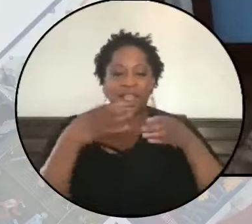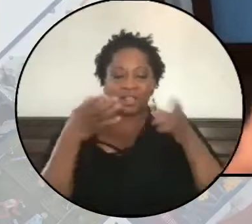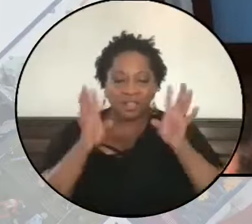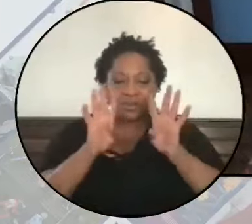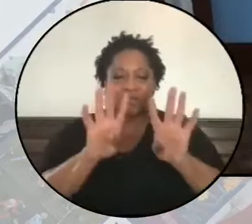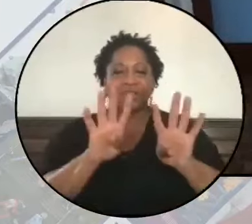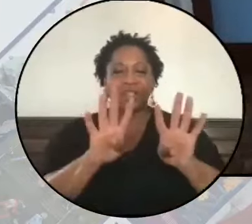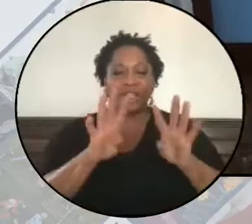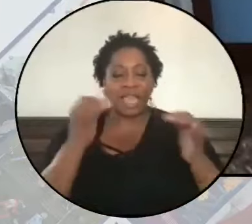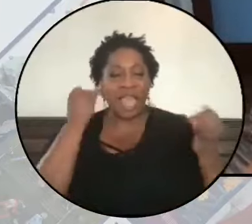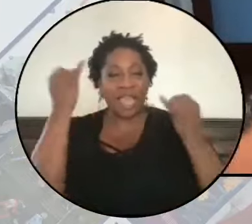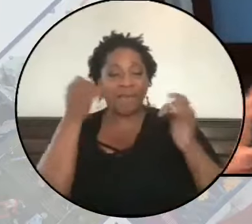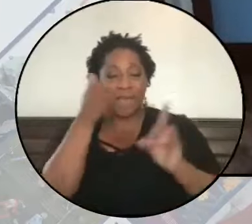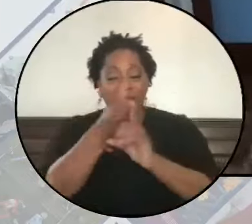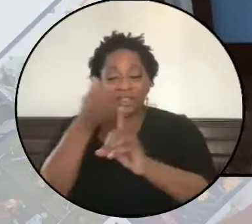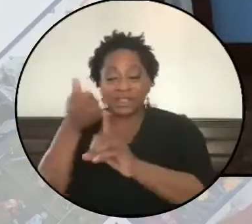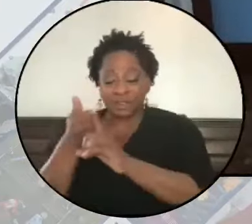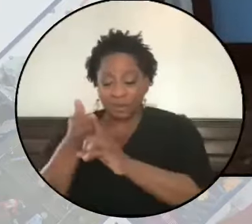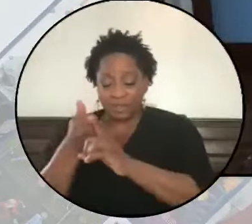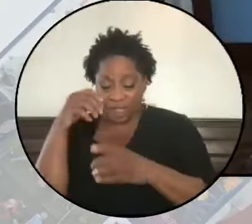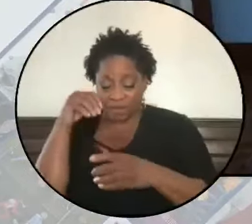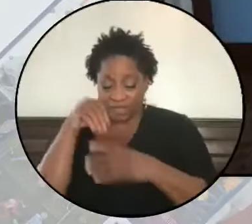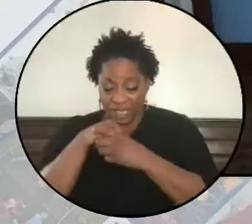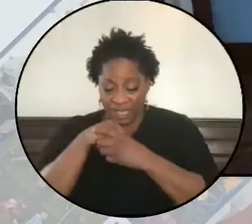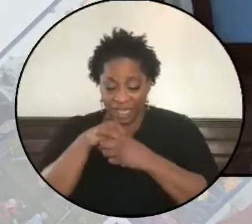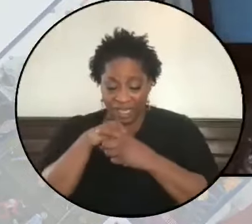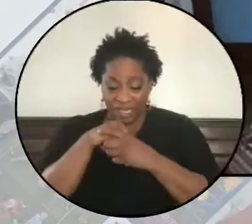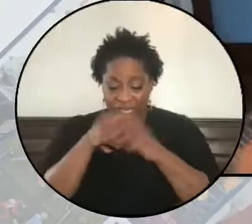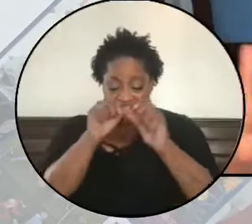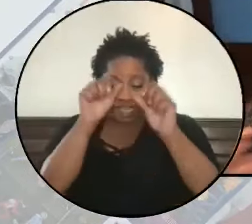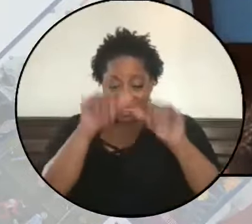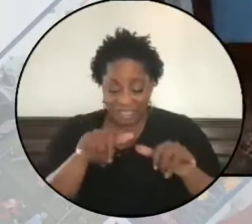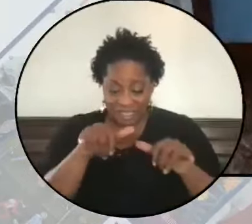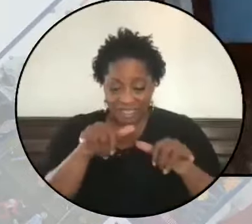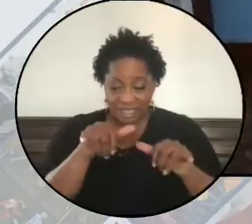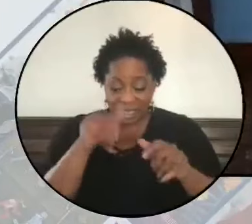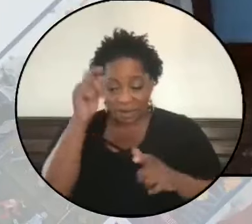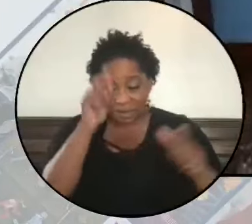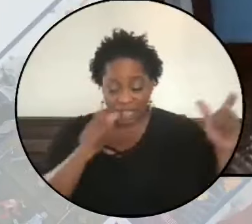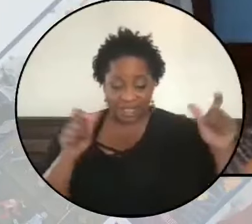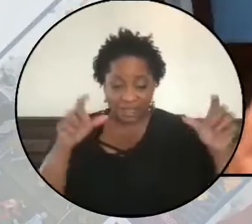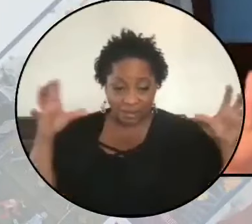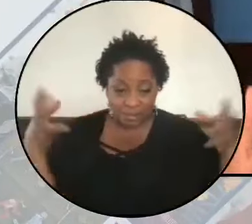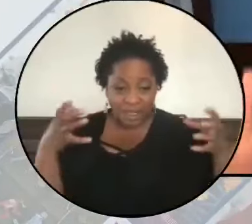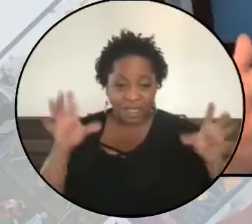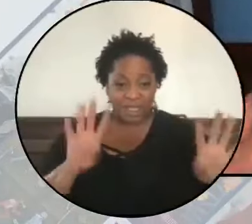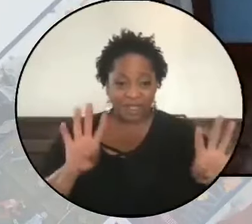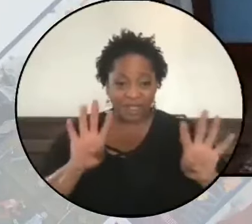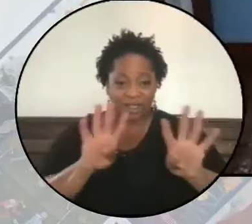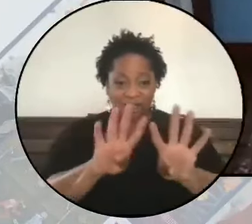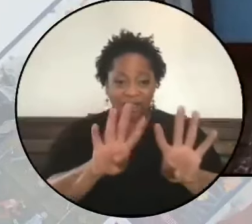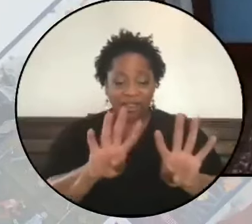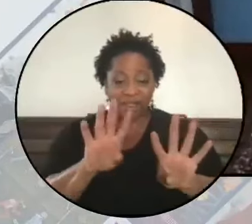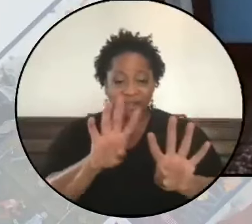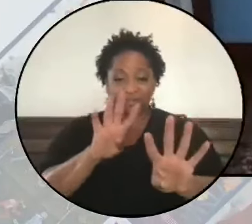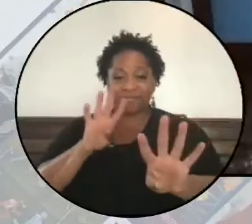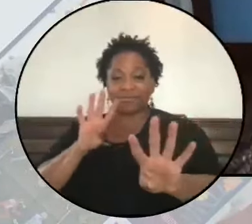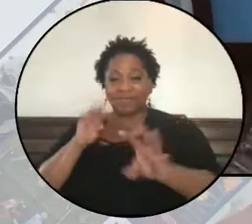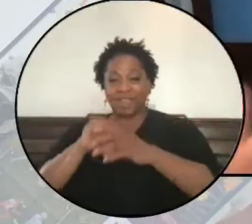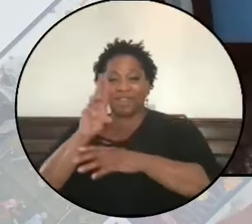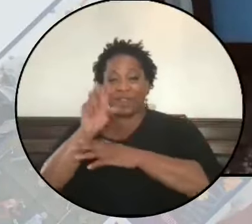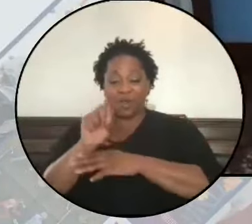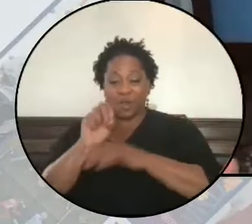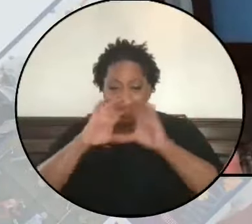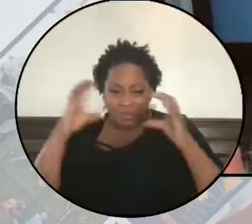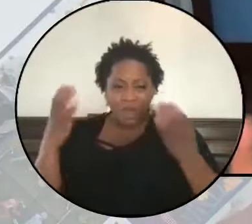imagine themselves not only as a part of of of an increasingly large number of people in the US but